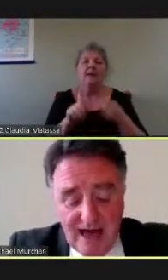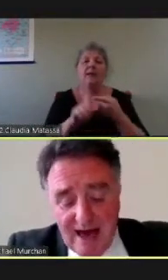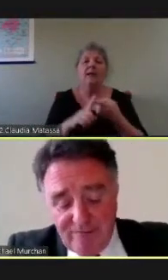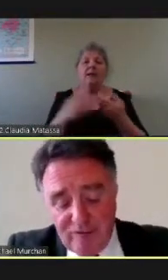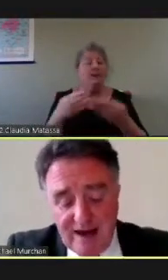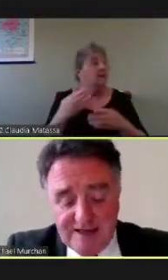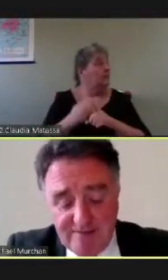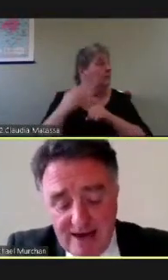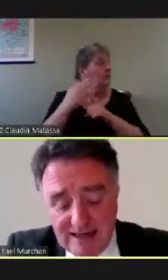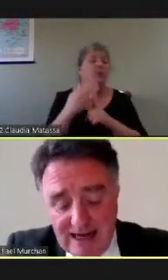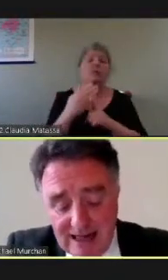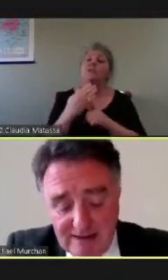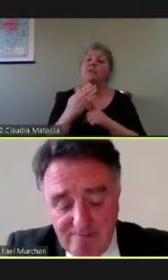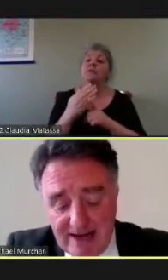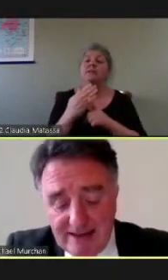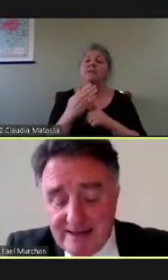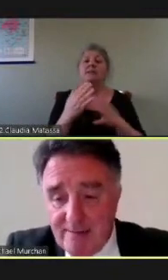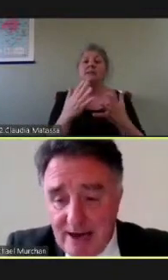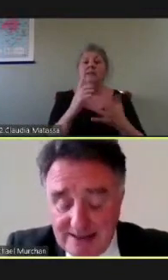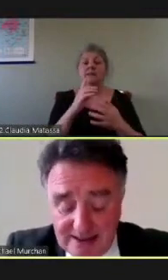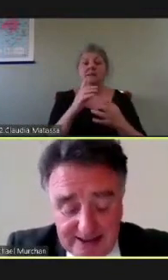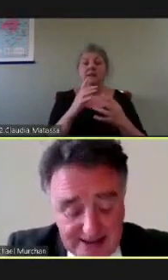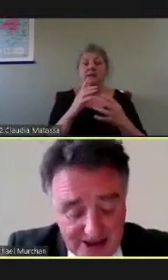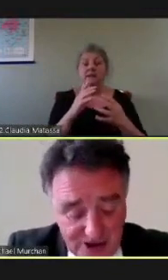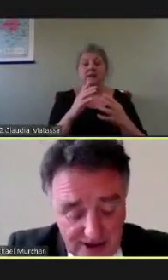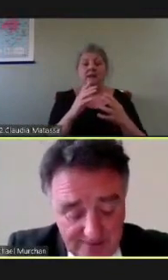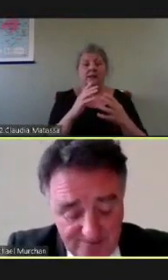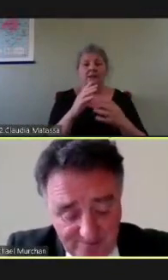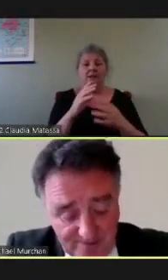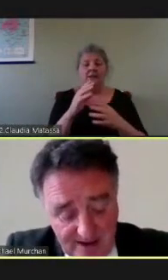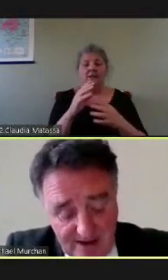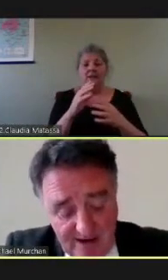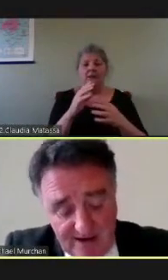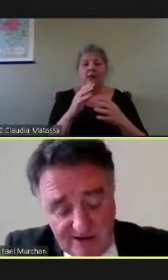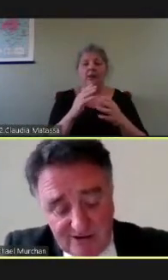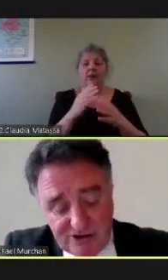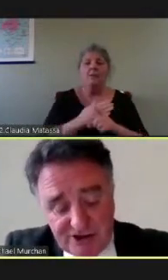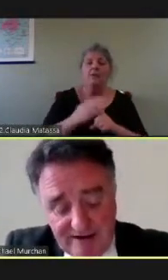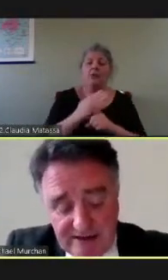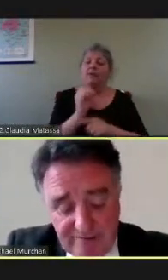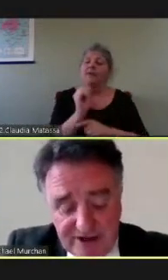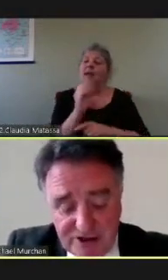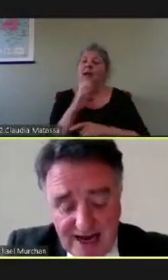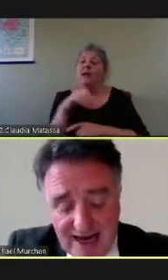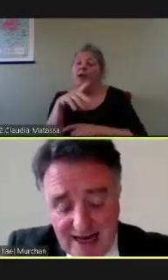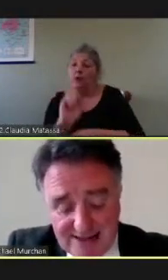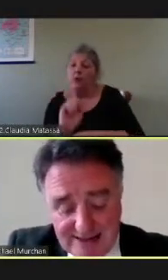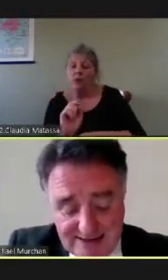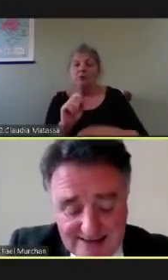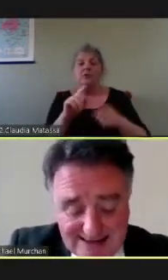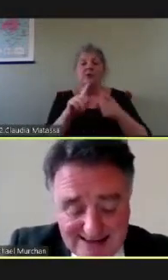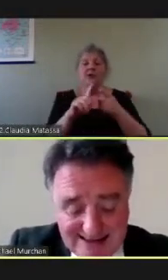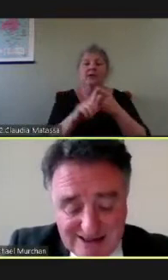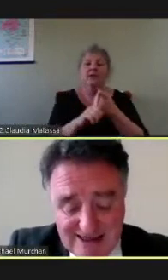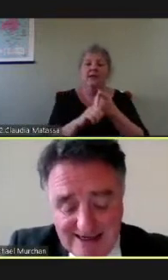the acute and forensic mental health bed capacity nationally. Sharing the Vision